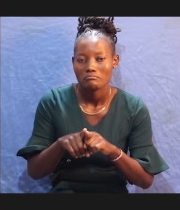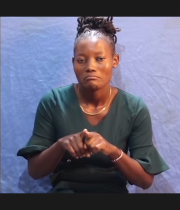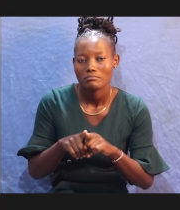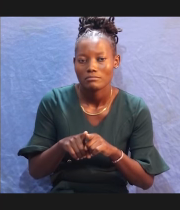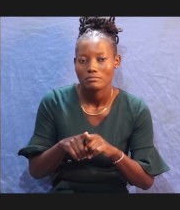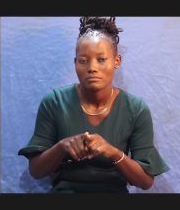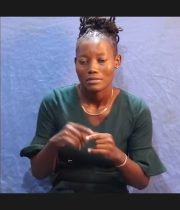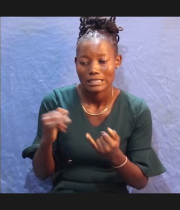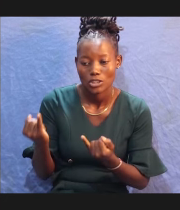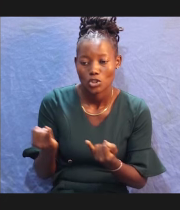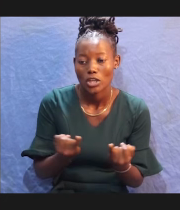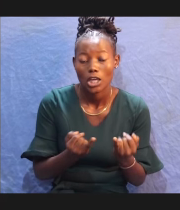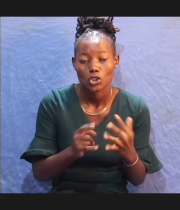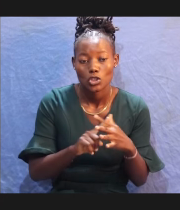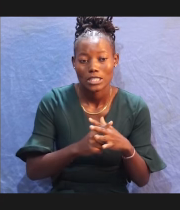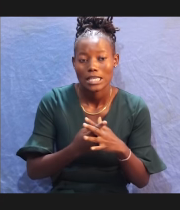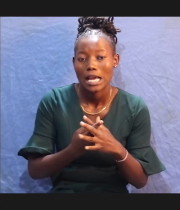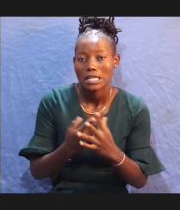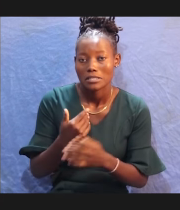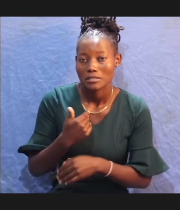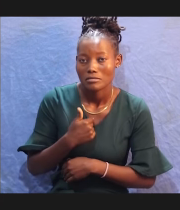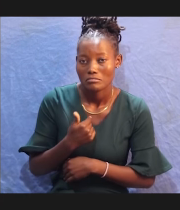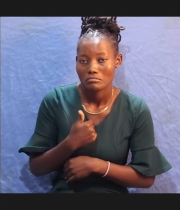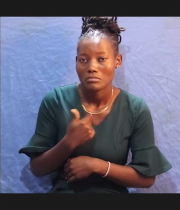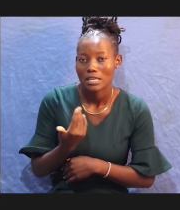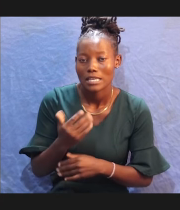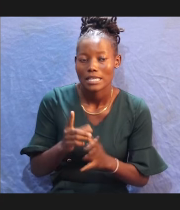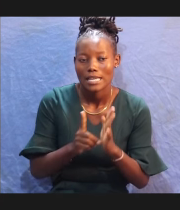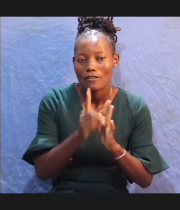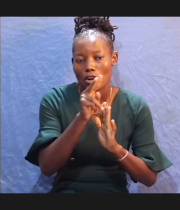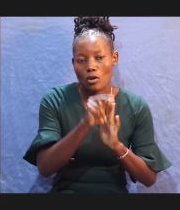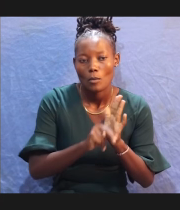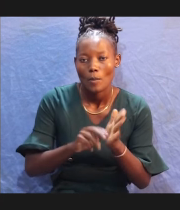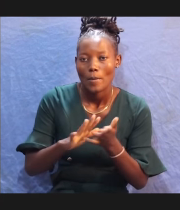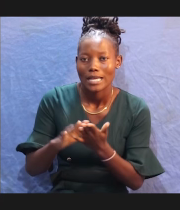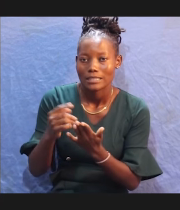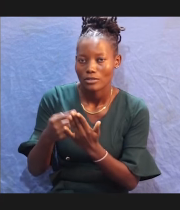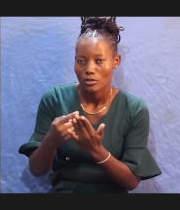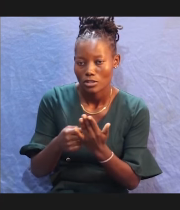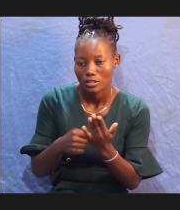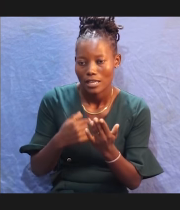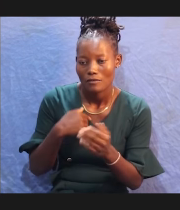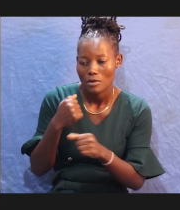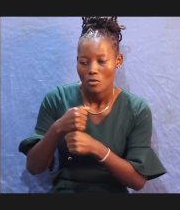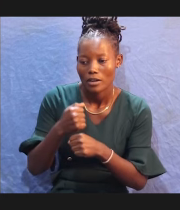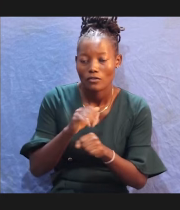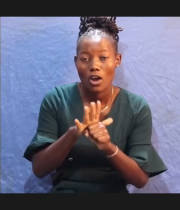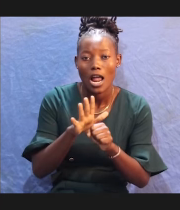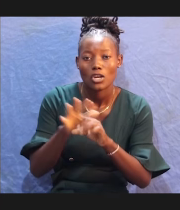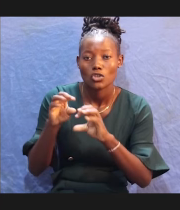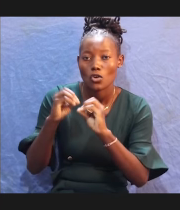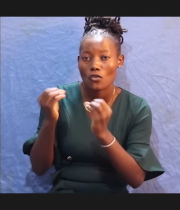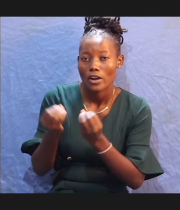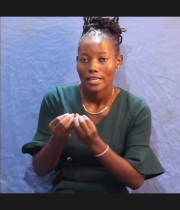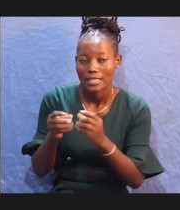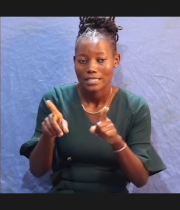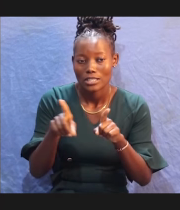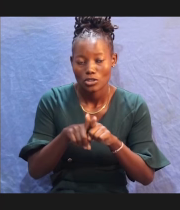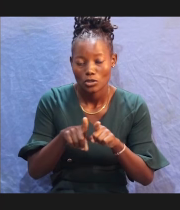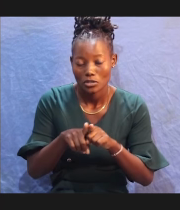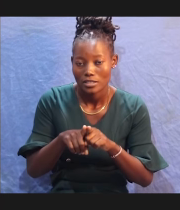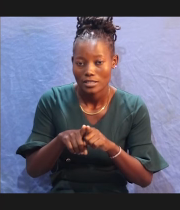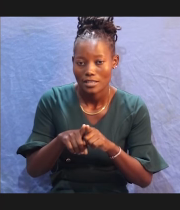As the introduction said, I am a Sport for Development consultant. I have been working for many organizations in the